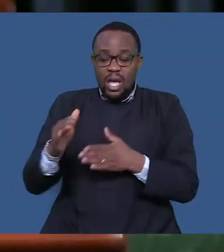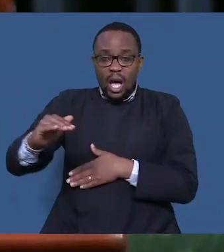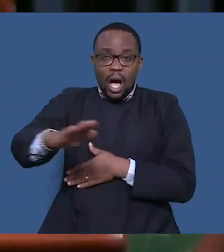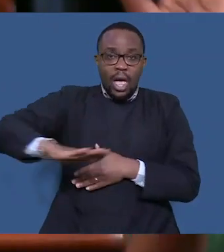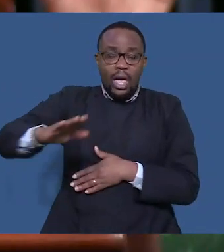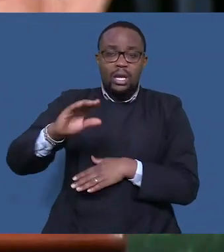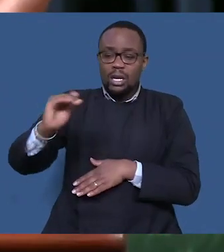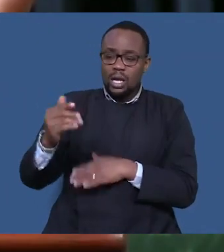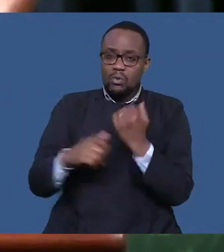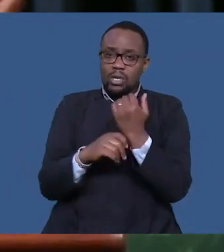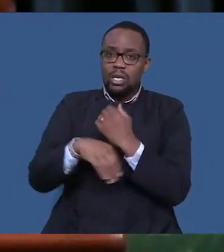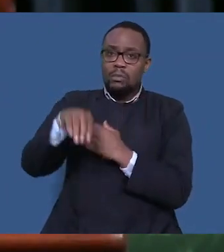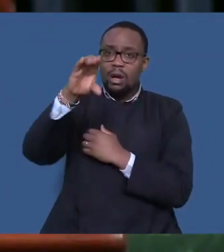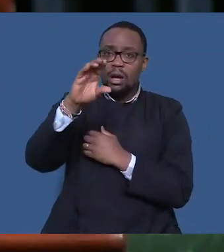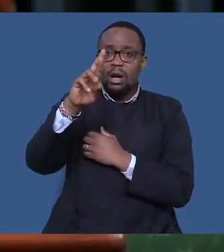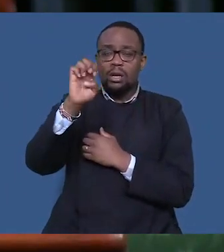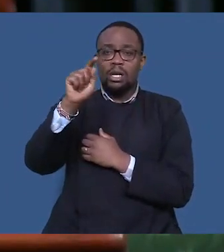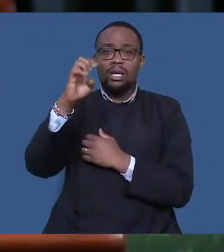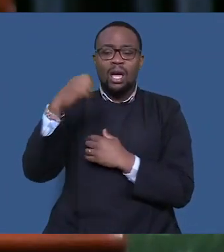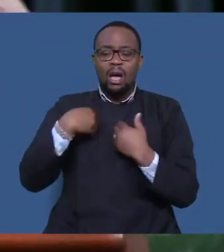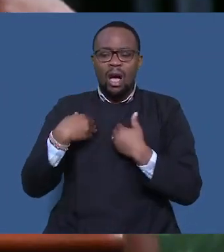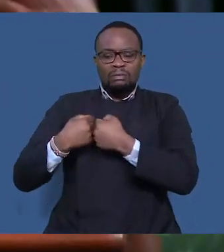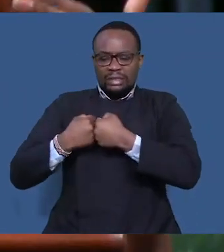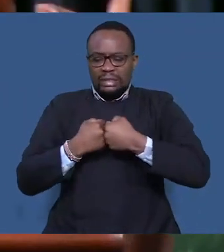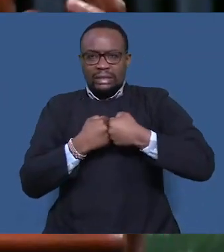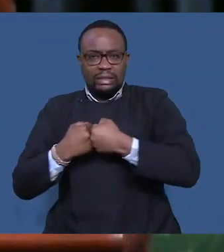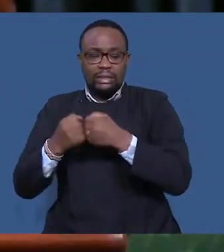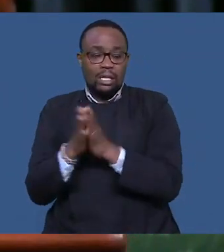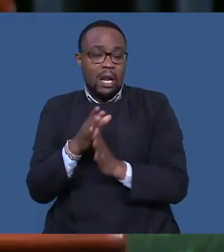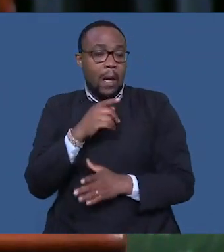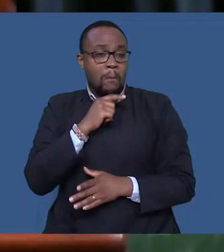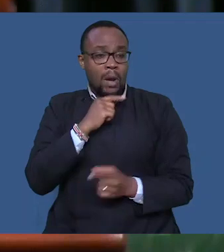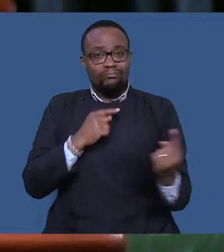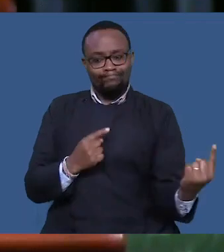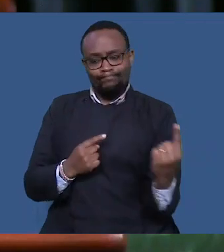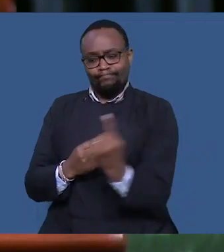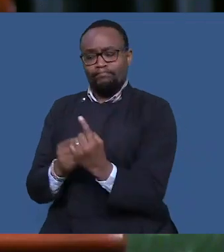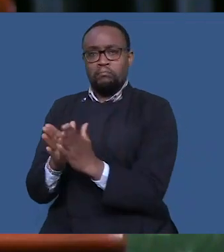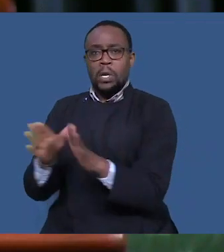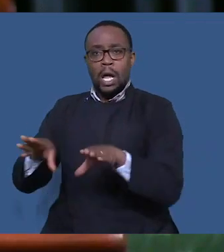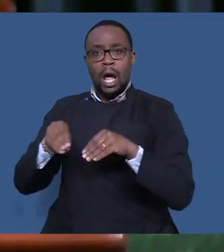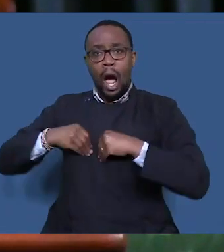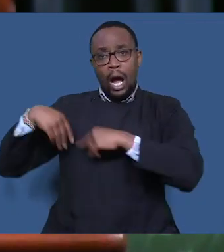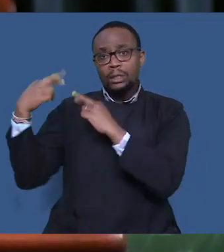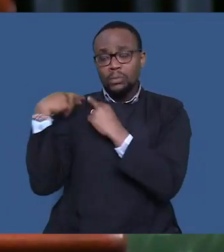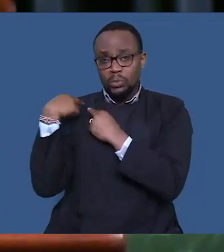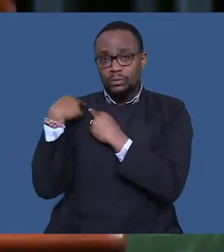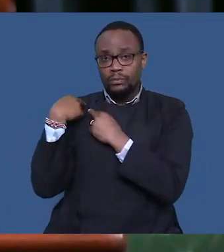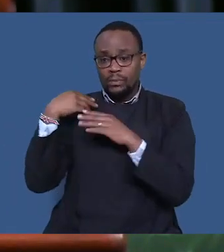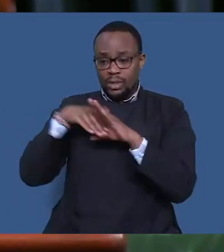Titus was called to actually put things in order. And he went ahead and took up that responsibility. And in our